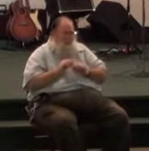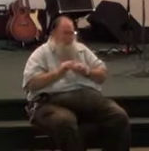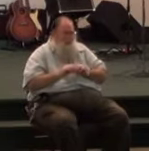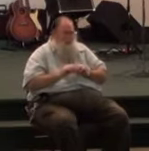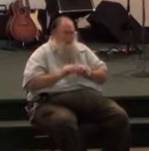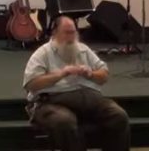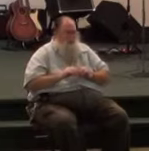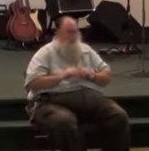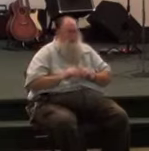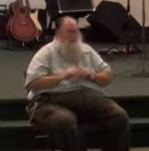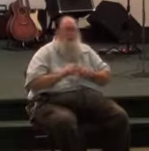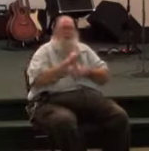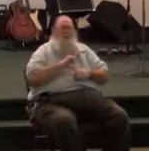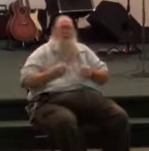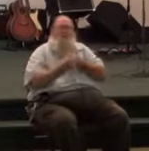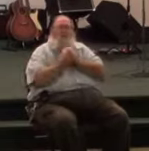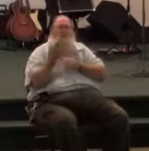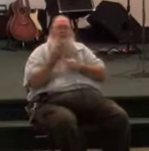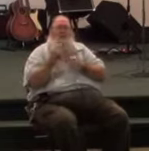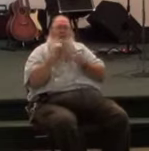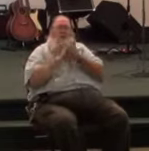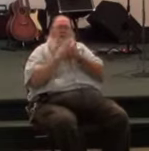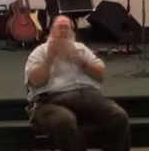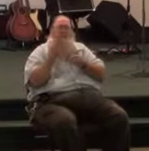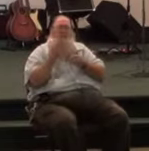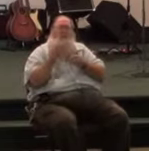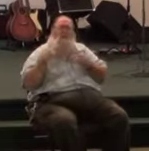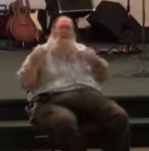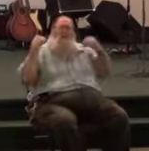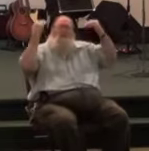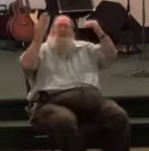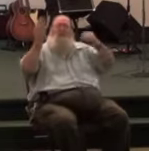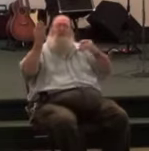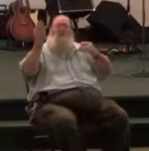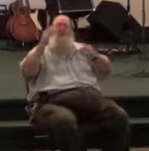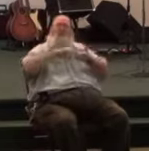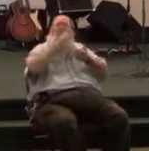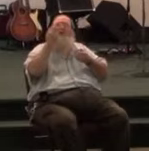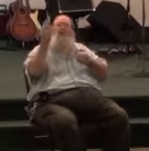Lord, we love you. We praise you. We lift you up. We glorify you.